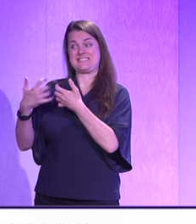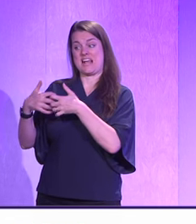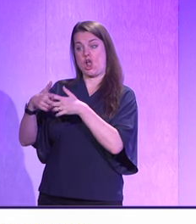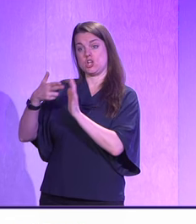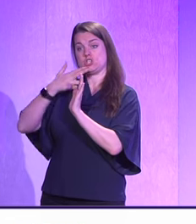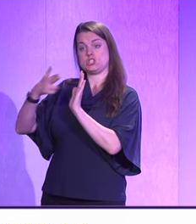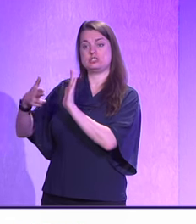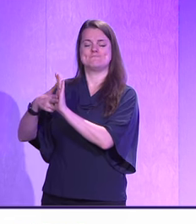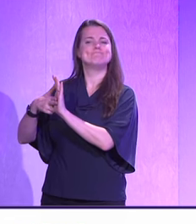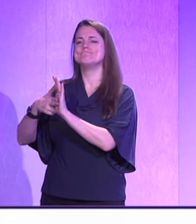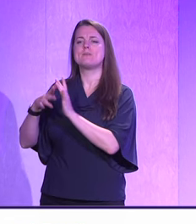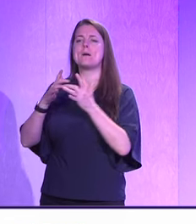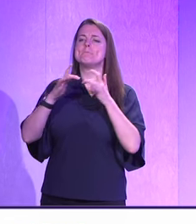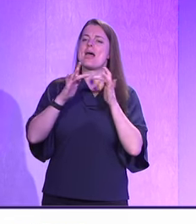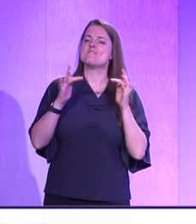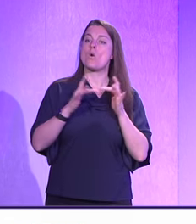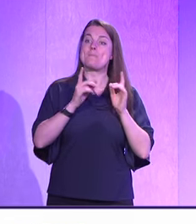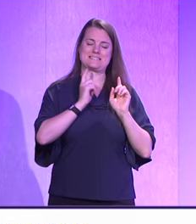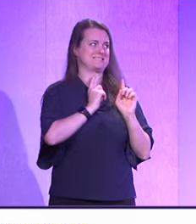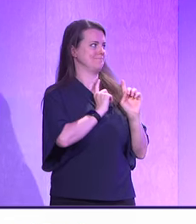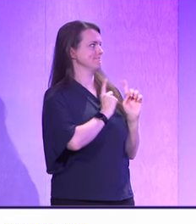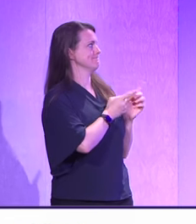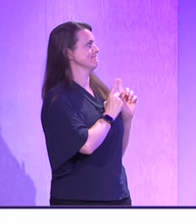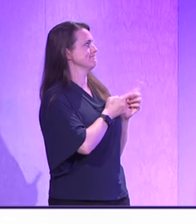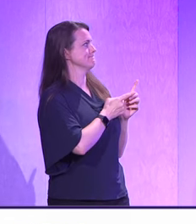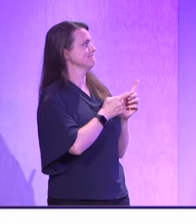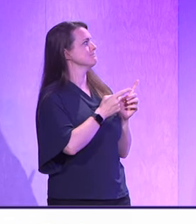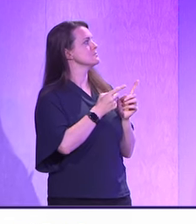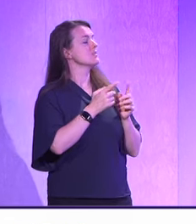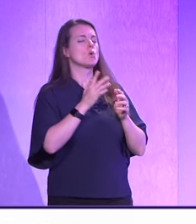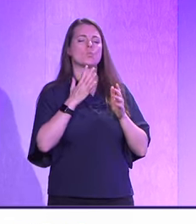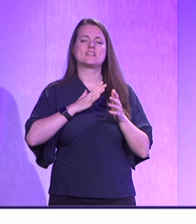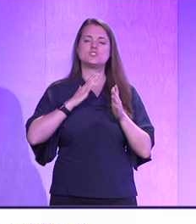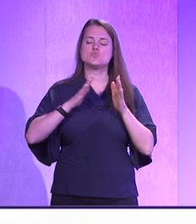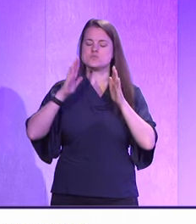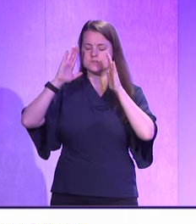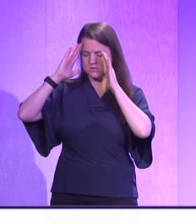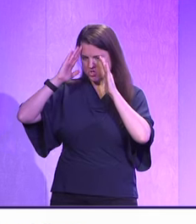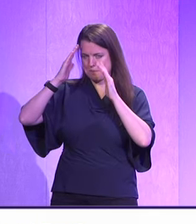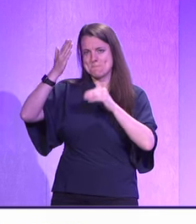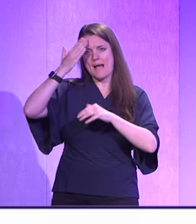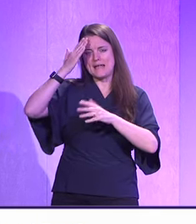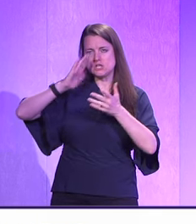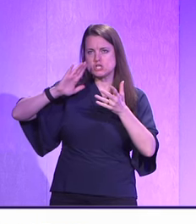This is one of the most useful, I think, takeaways from Team Topologies, really, is reframing what we mean by a platform.